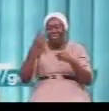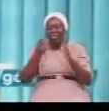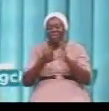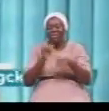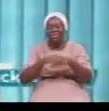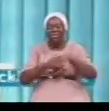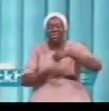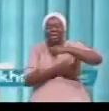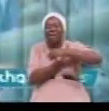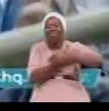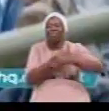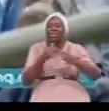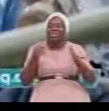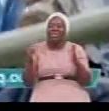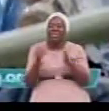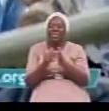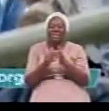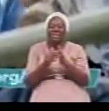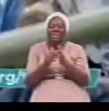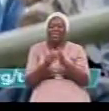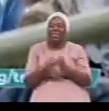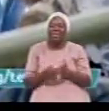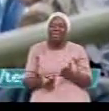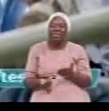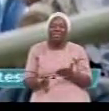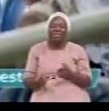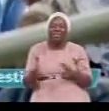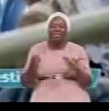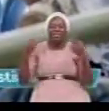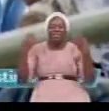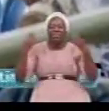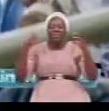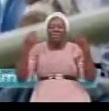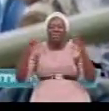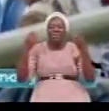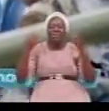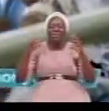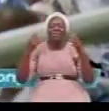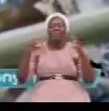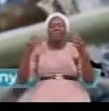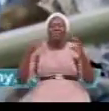disappear. What are you looking at? Jam those hands together for the Lord.